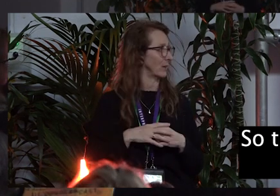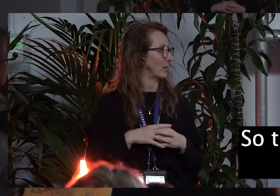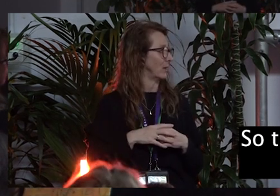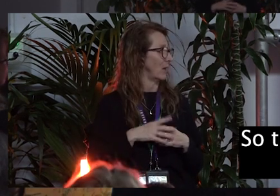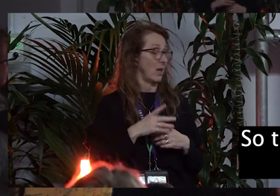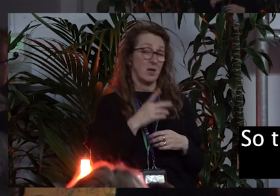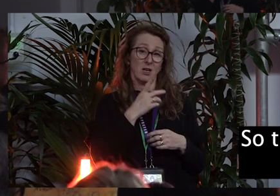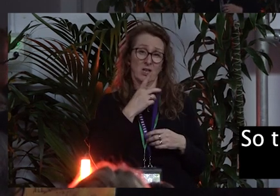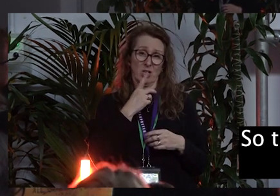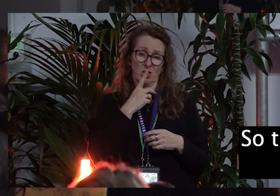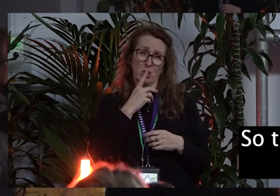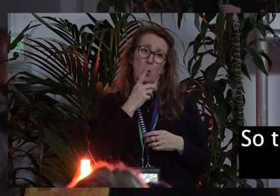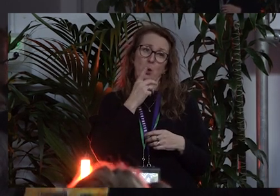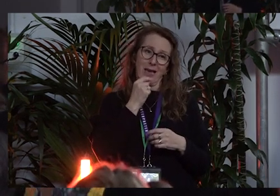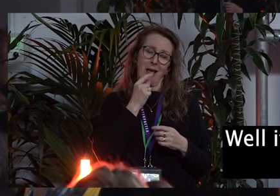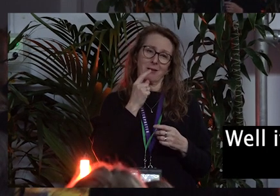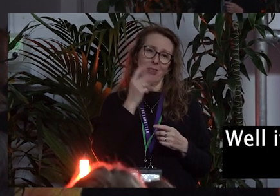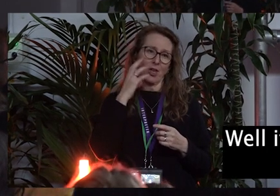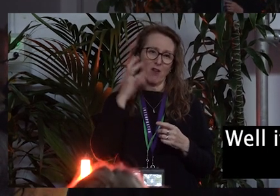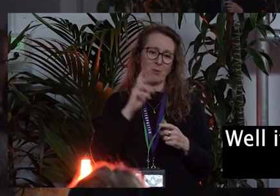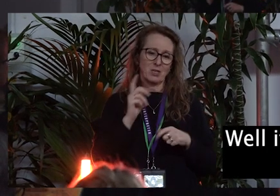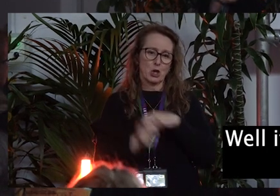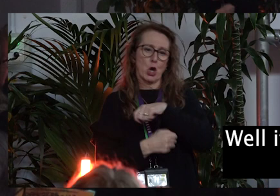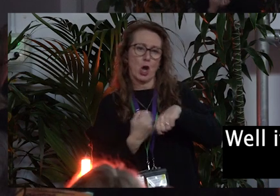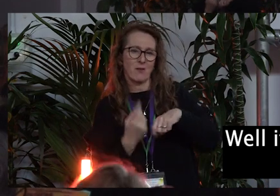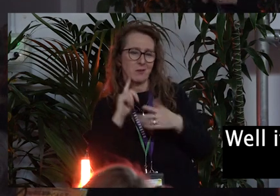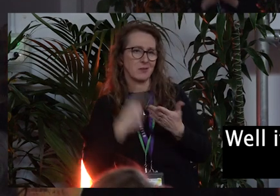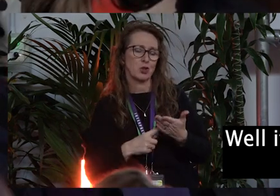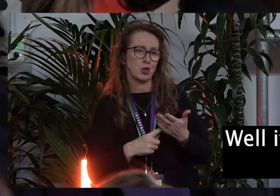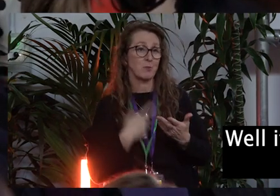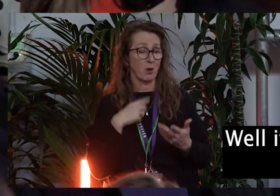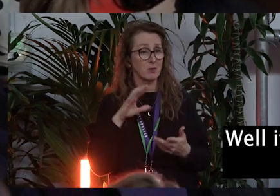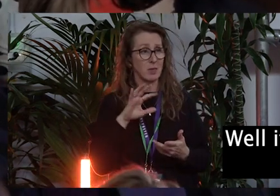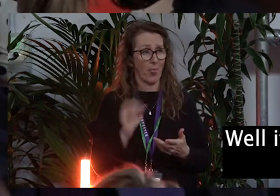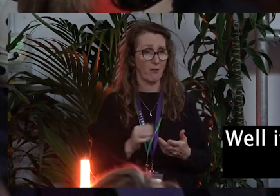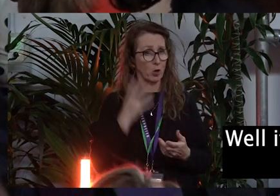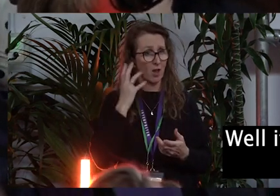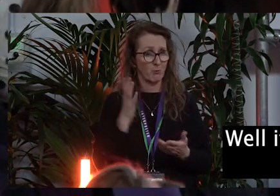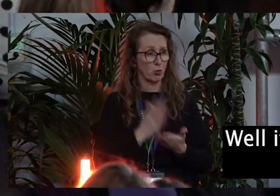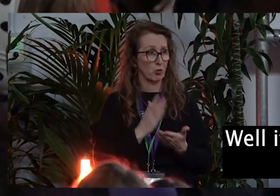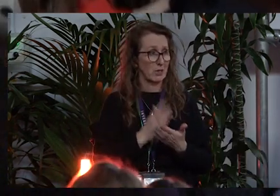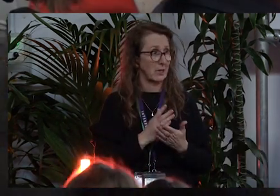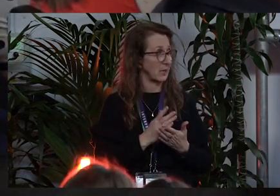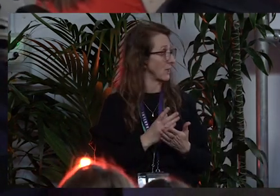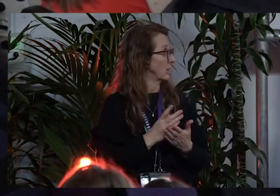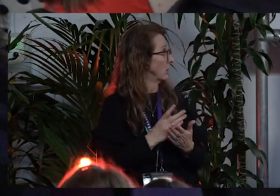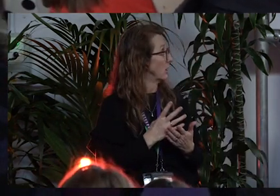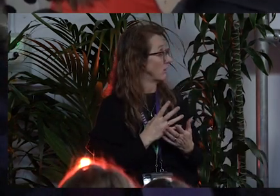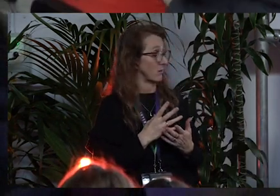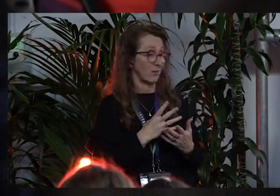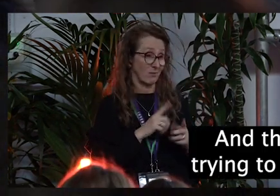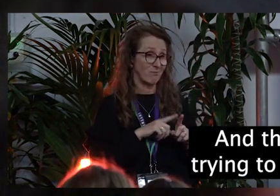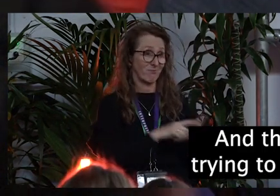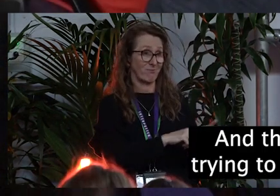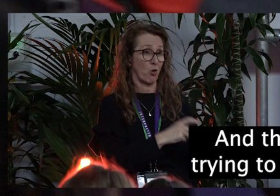Can the governments turn over patents? Well, it was South African government that took rooibos very far, and so